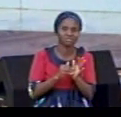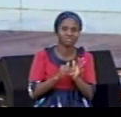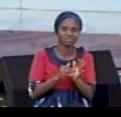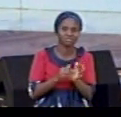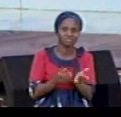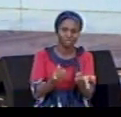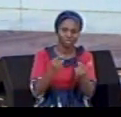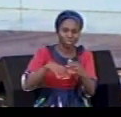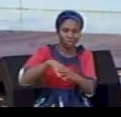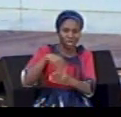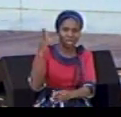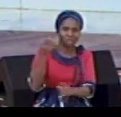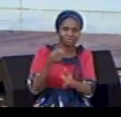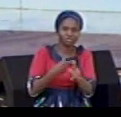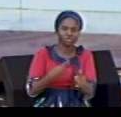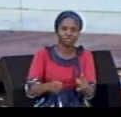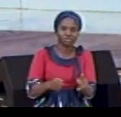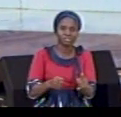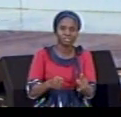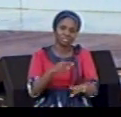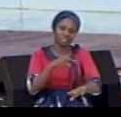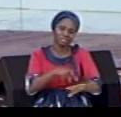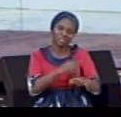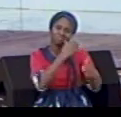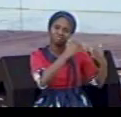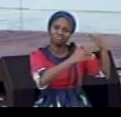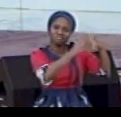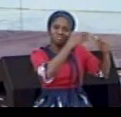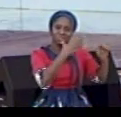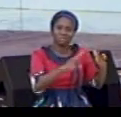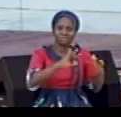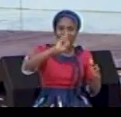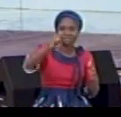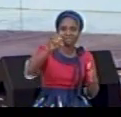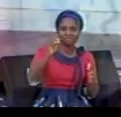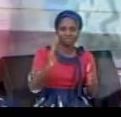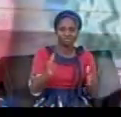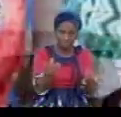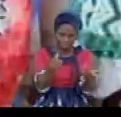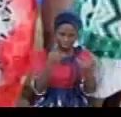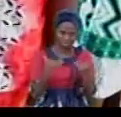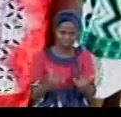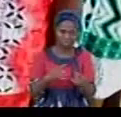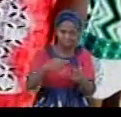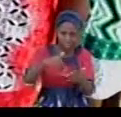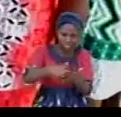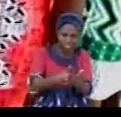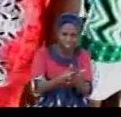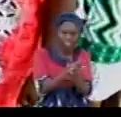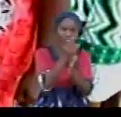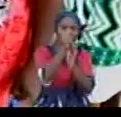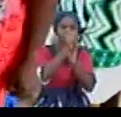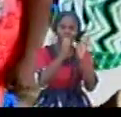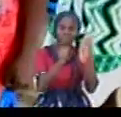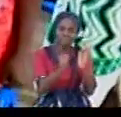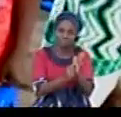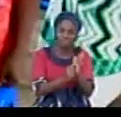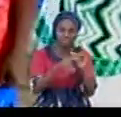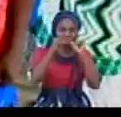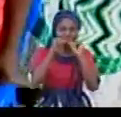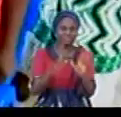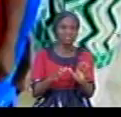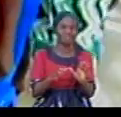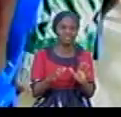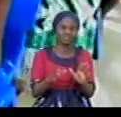out of the era of Job and come to the new dispensation. Open your mouth. Blessings